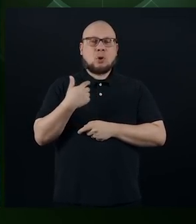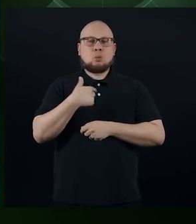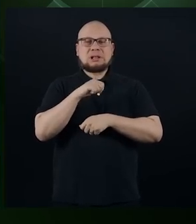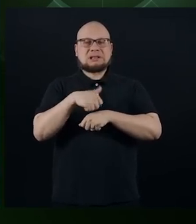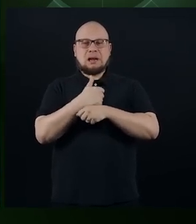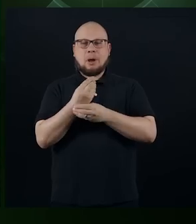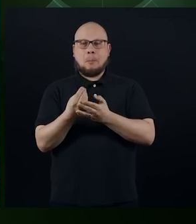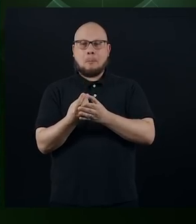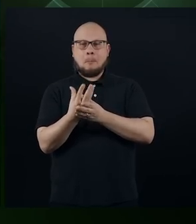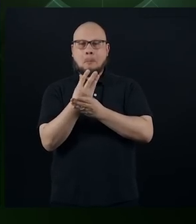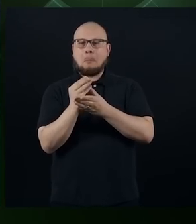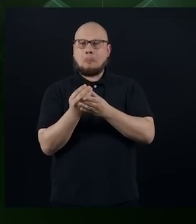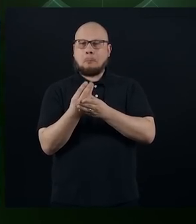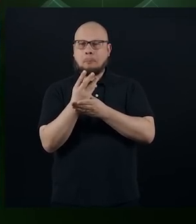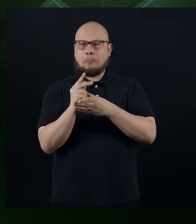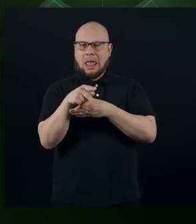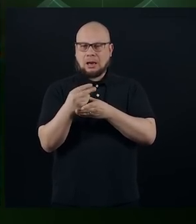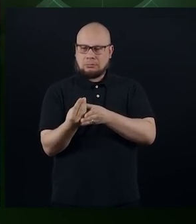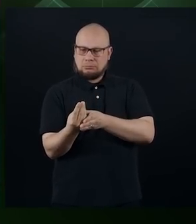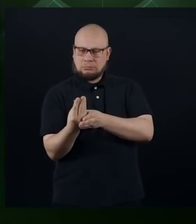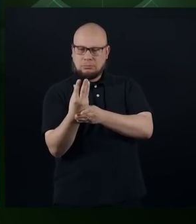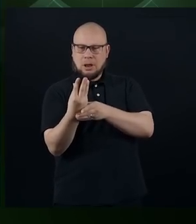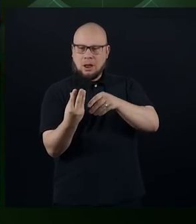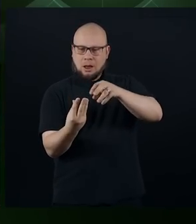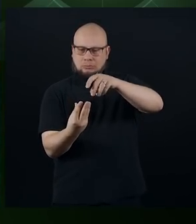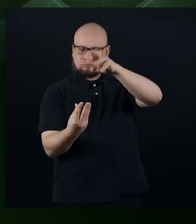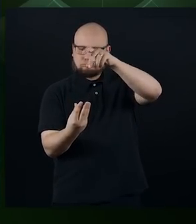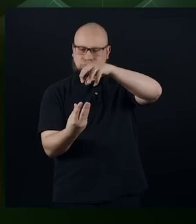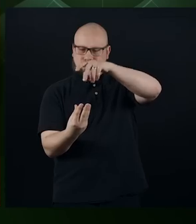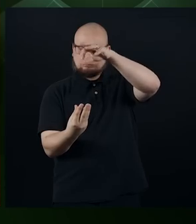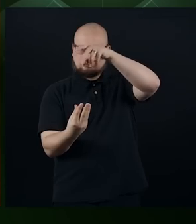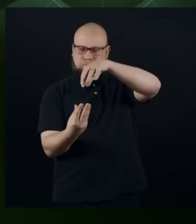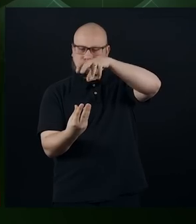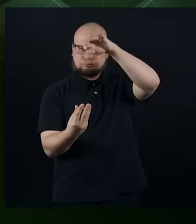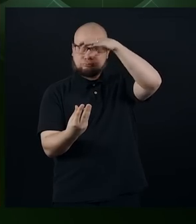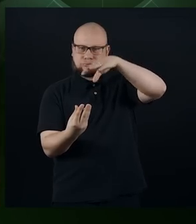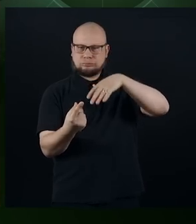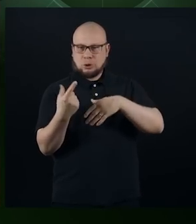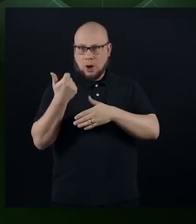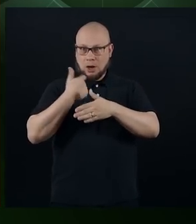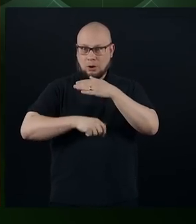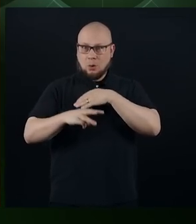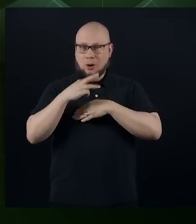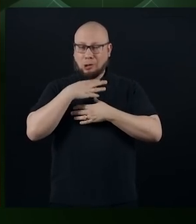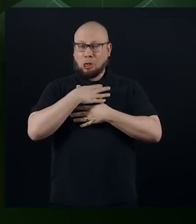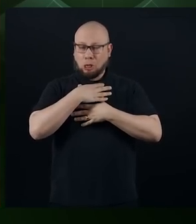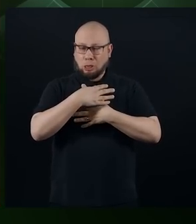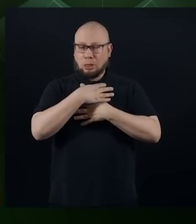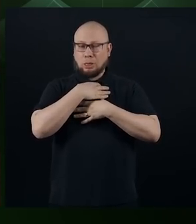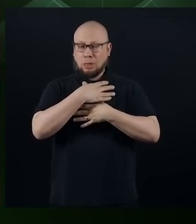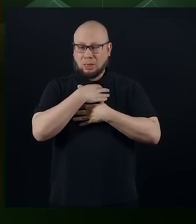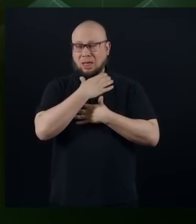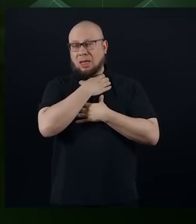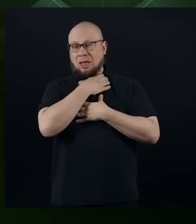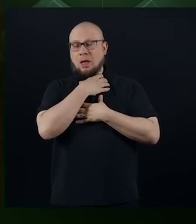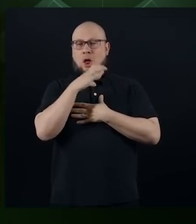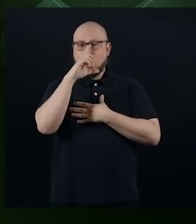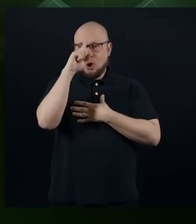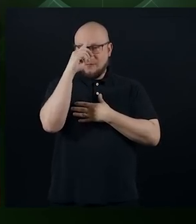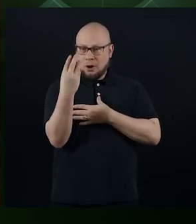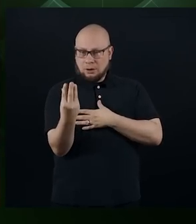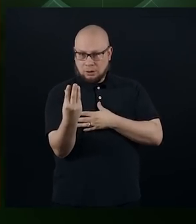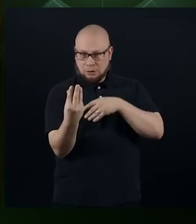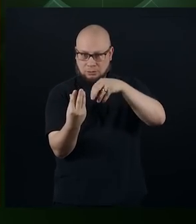underwater that are really strikingly obvious. They have bubbles emanating from them. All you need to do as a player is find one of these plants if you're running out of air,